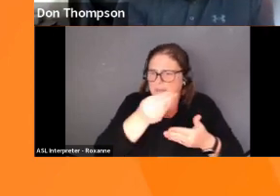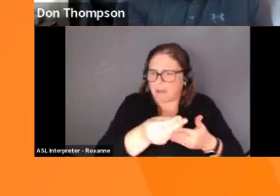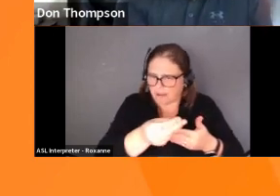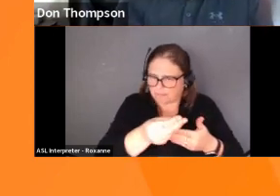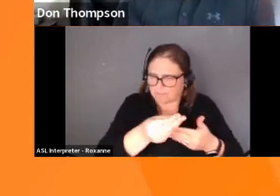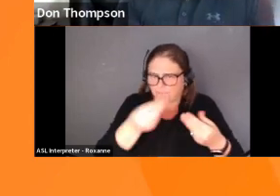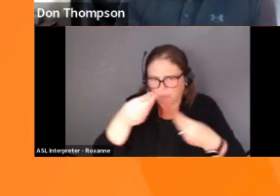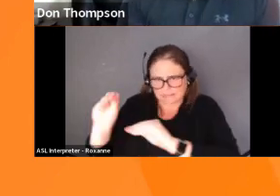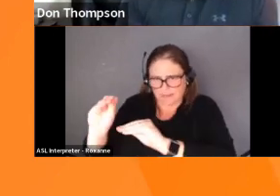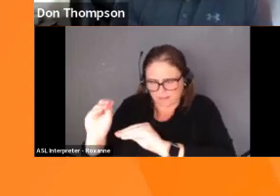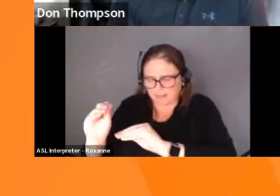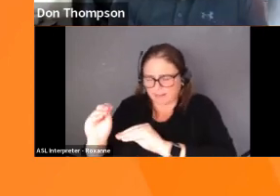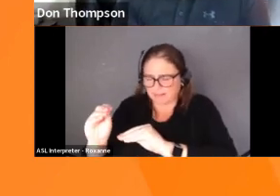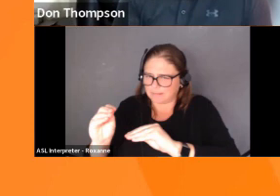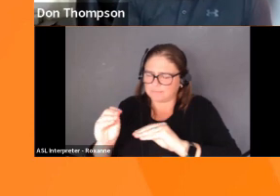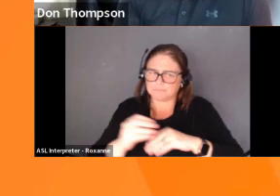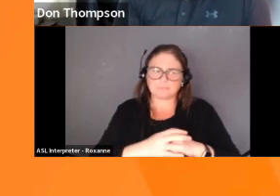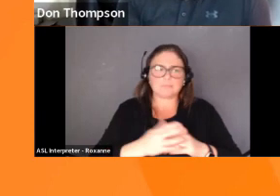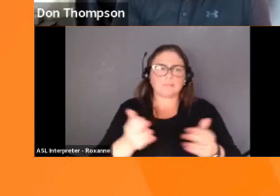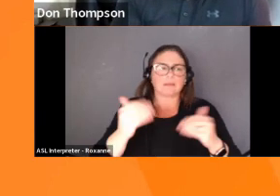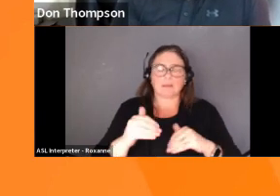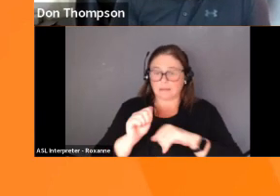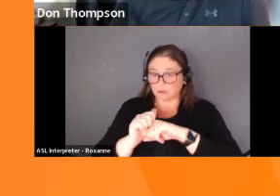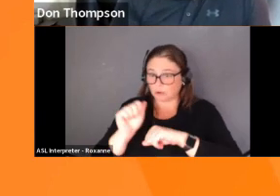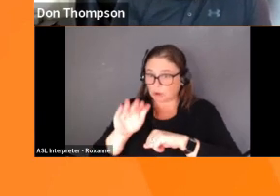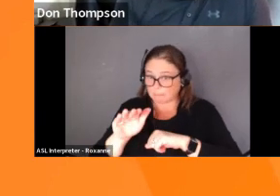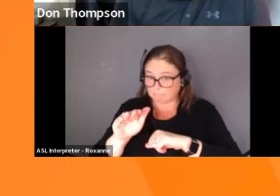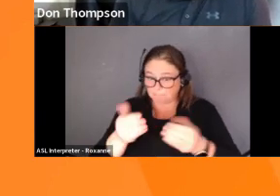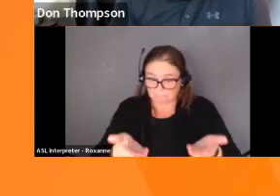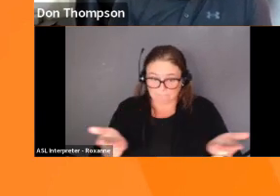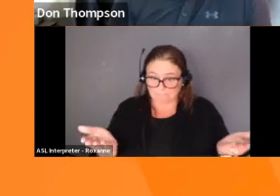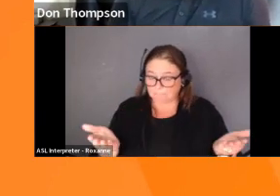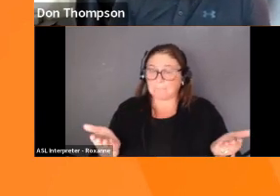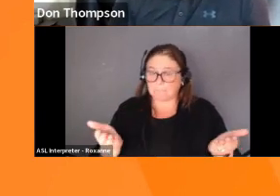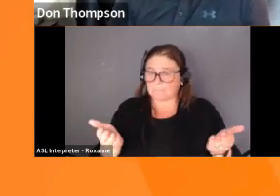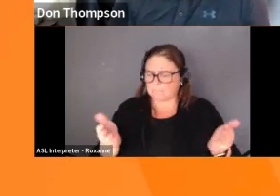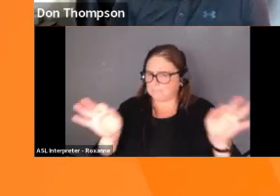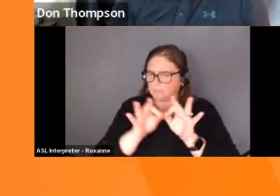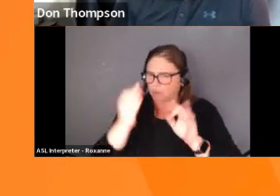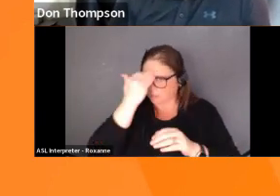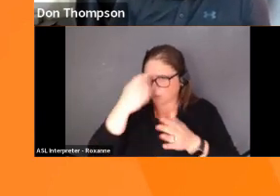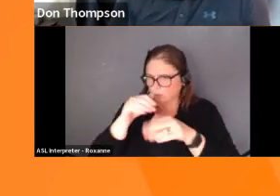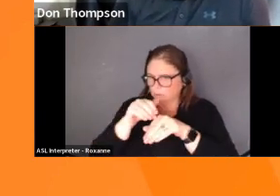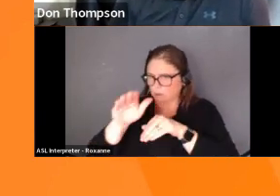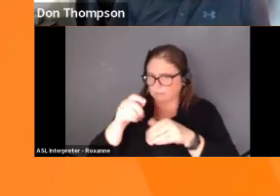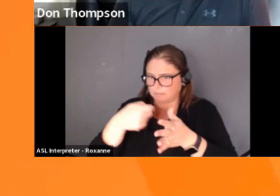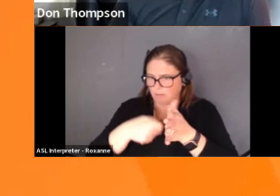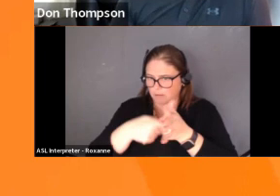Next, shipping. We've got to ship the product. Now, depending where you're shipping it